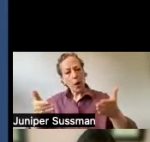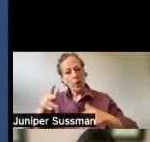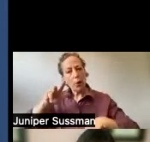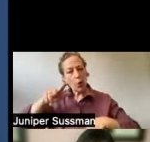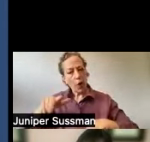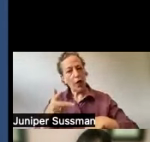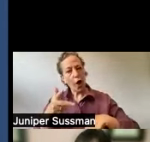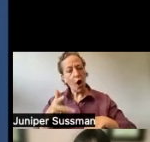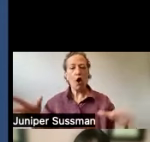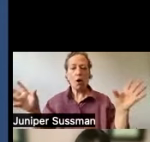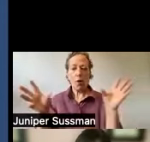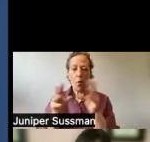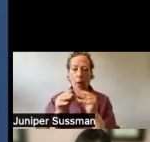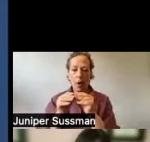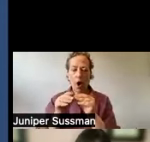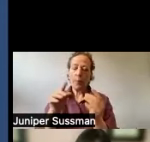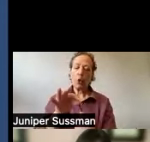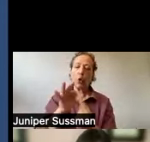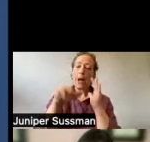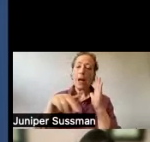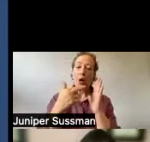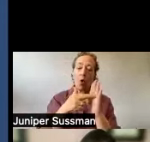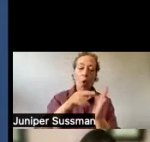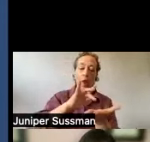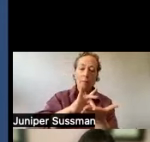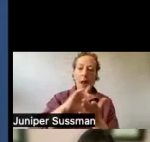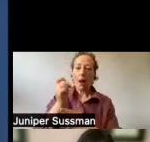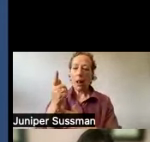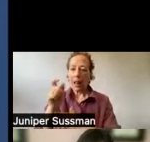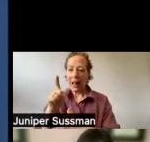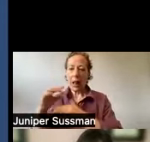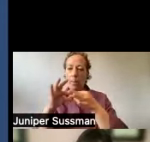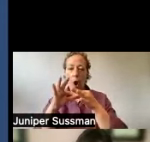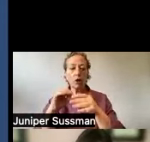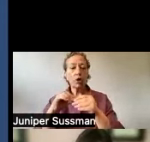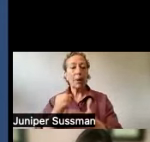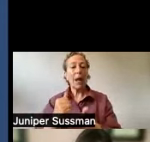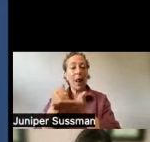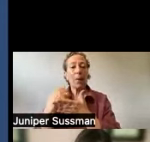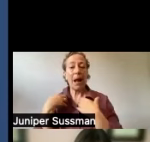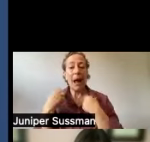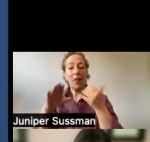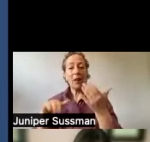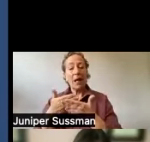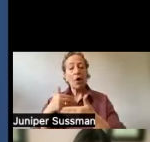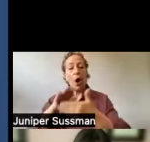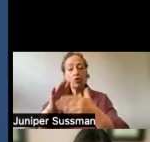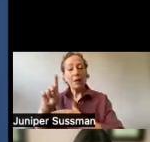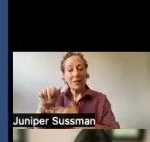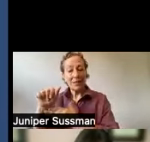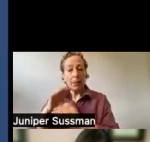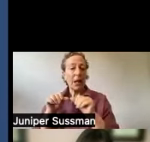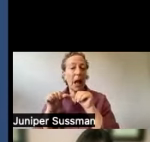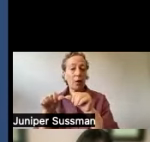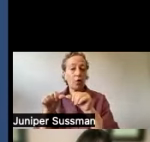our series, The Unique Role of Medical Legal Partnerships in Helping Health Centers Address Disability and Chronic Disease Discrimination.